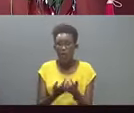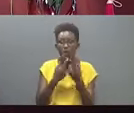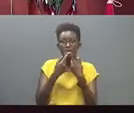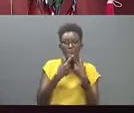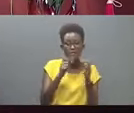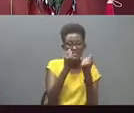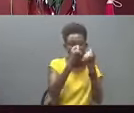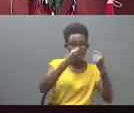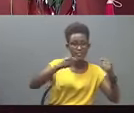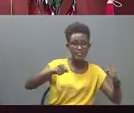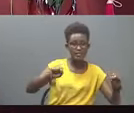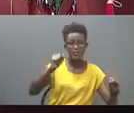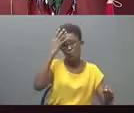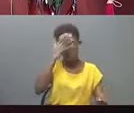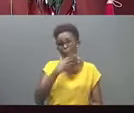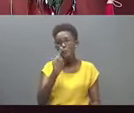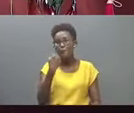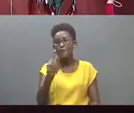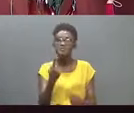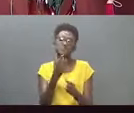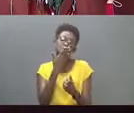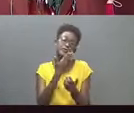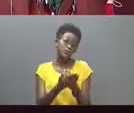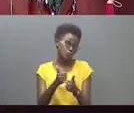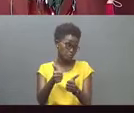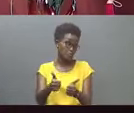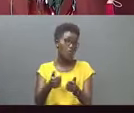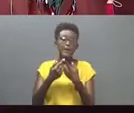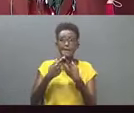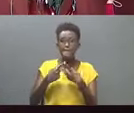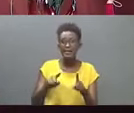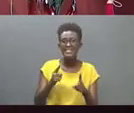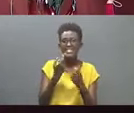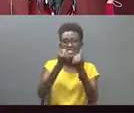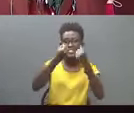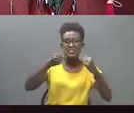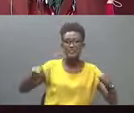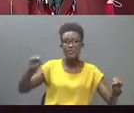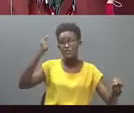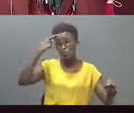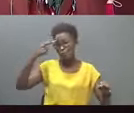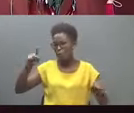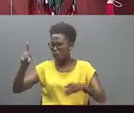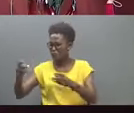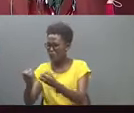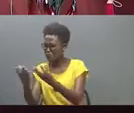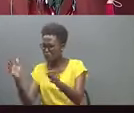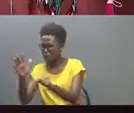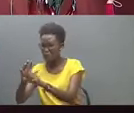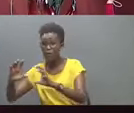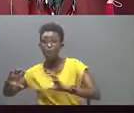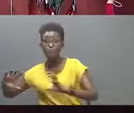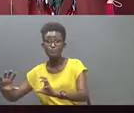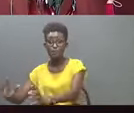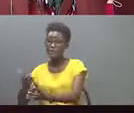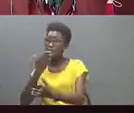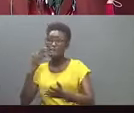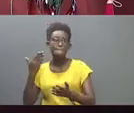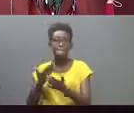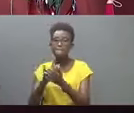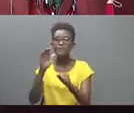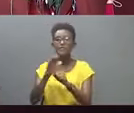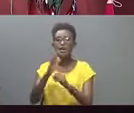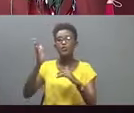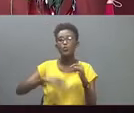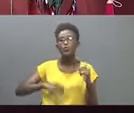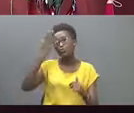of one person is very good. Kubohoka k'umuntu umwe ni byiza cyane. But deliverance of a community is better. Ariko kubohoka kw'agace biraruta. So